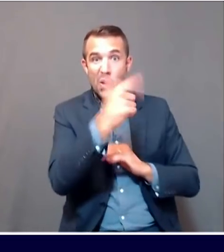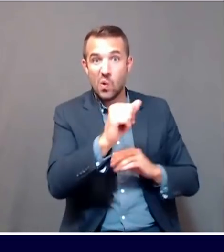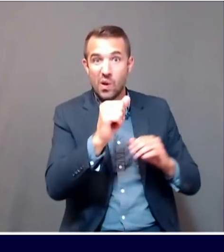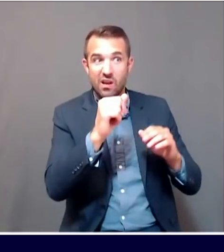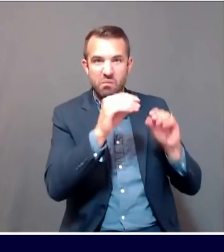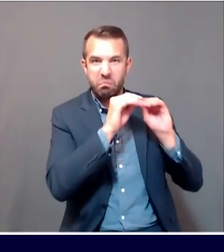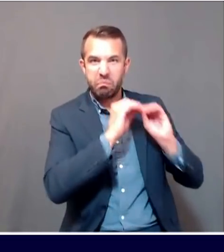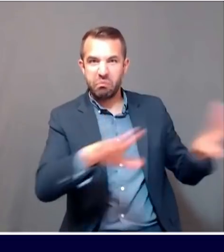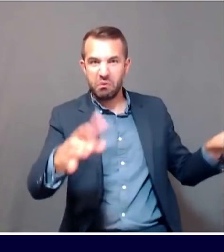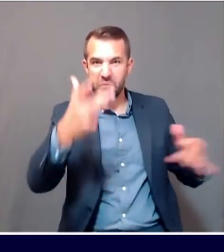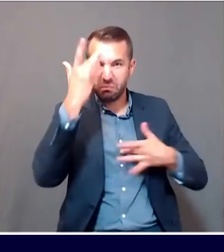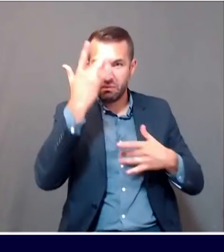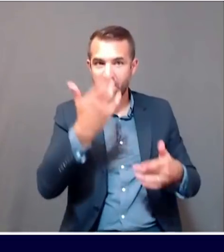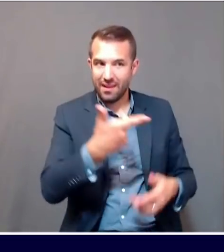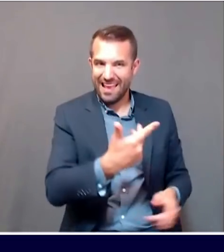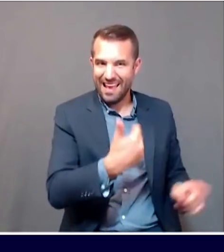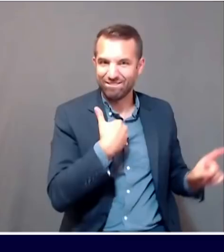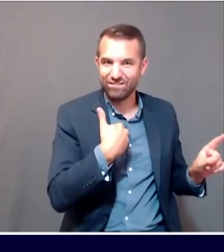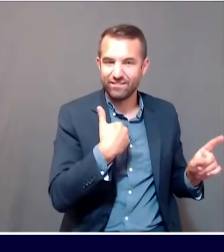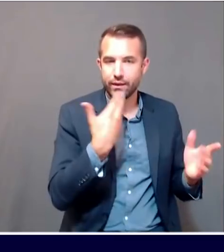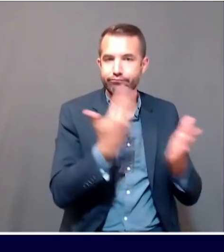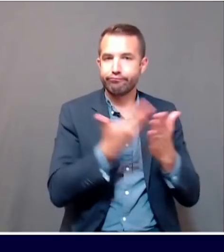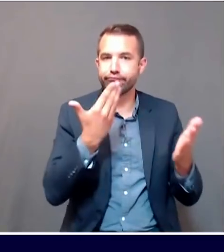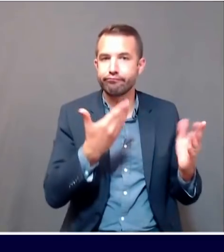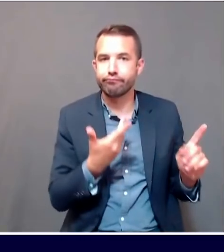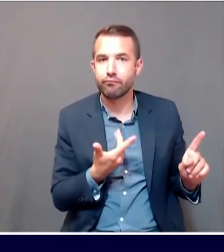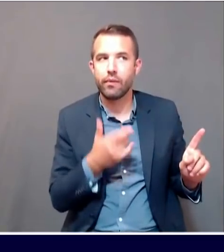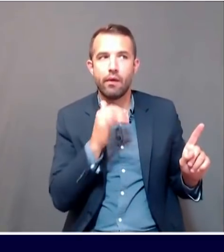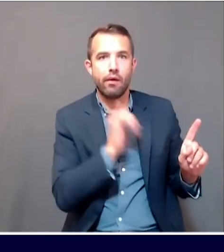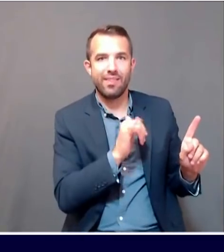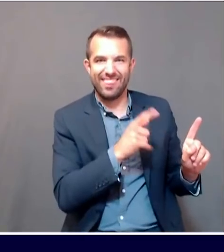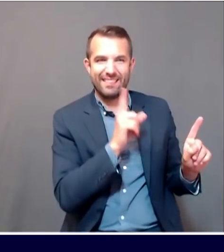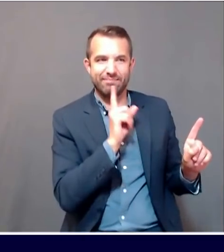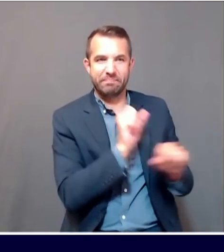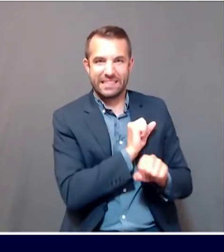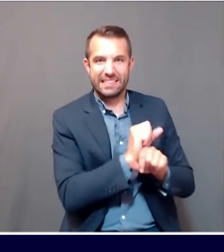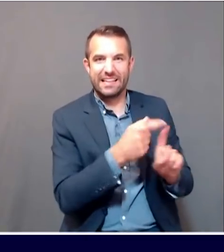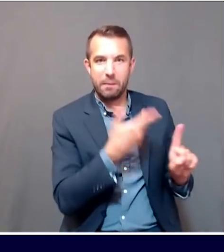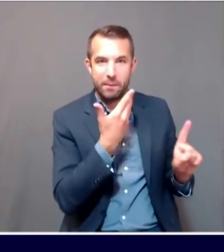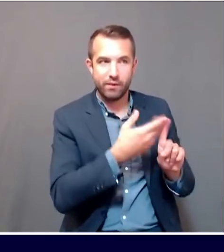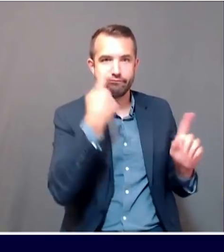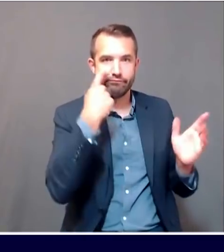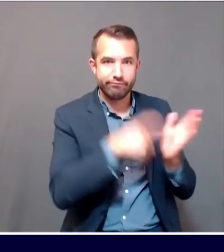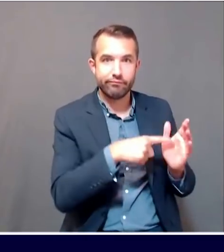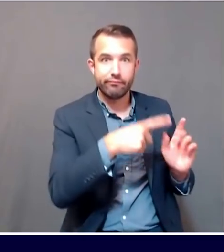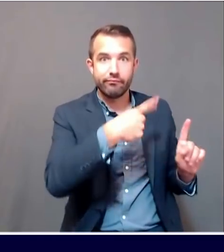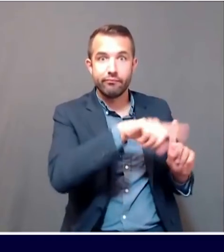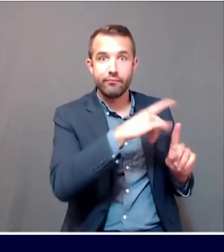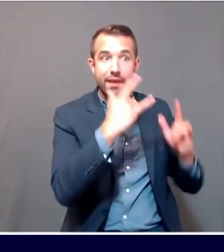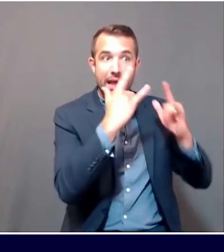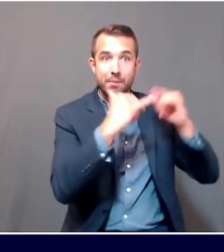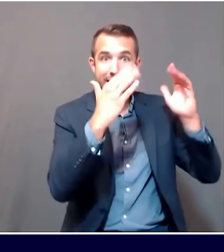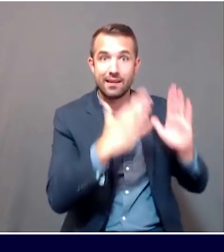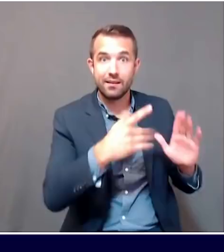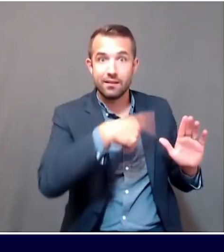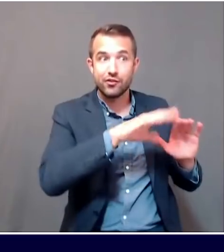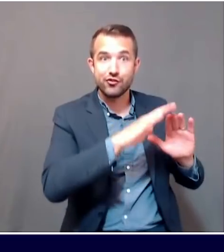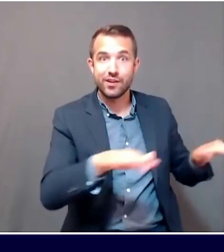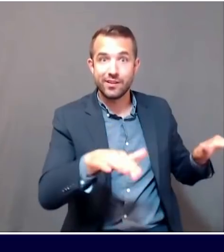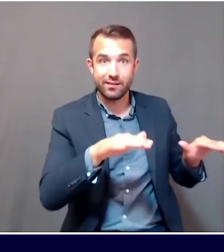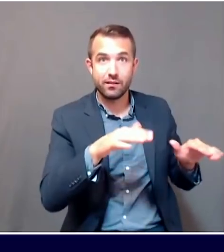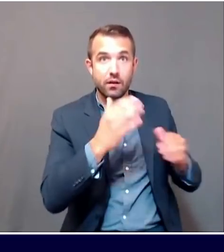really, again, stood out was that face covering usage among the campers at that camp was very low,